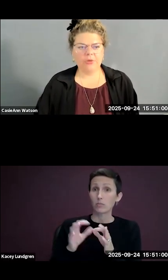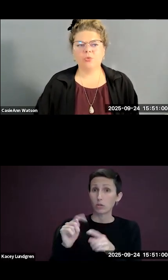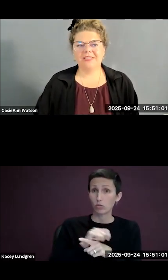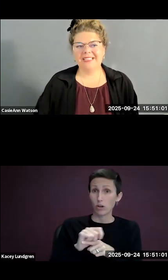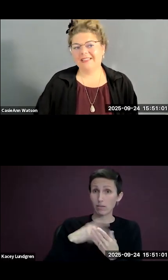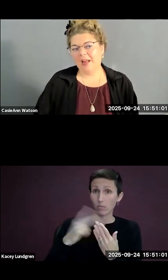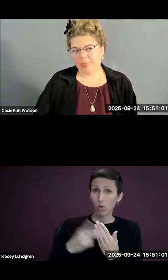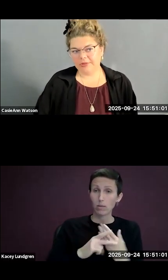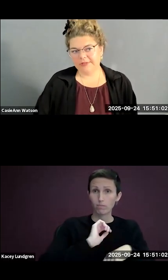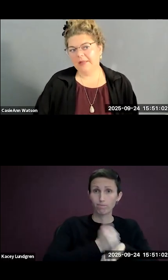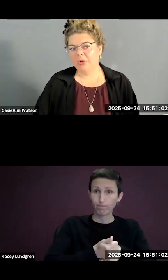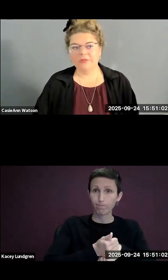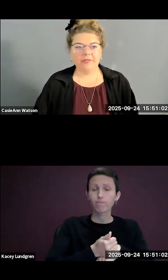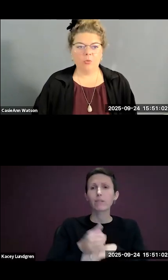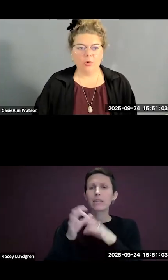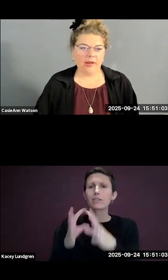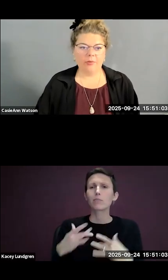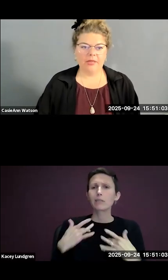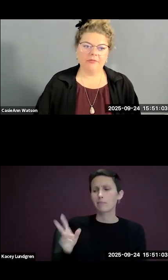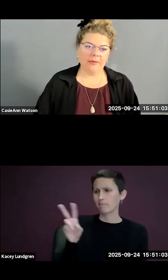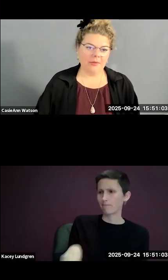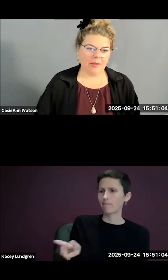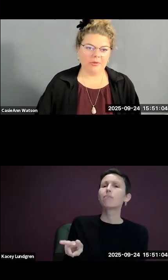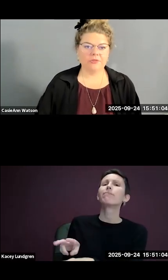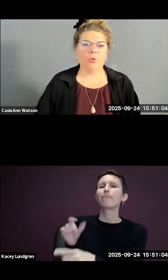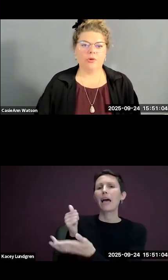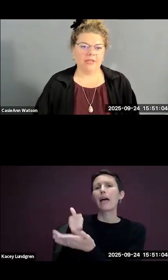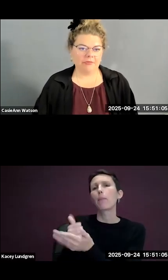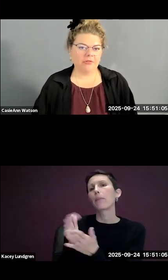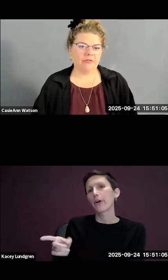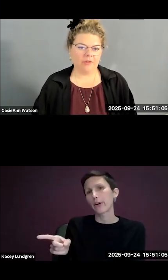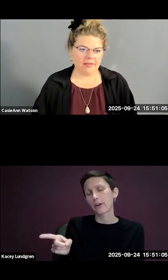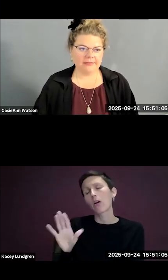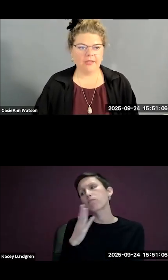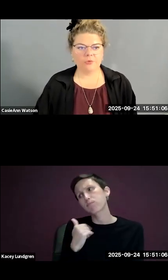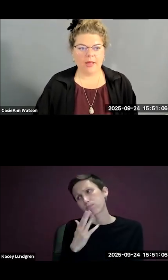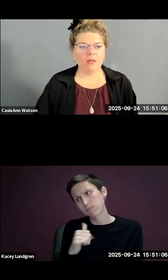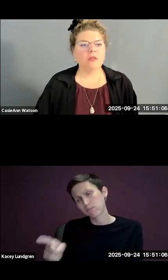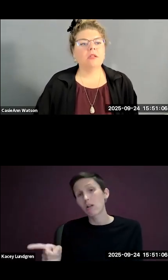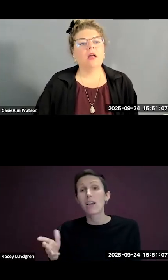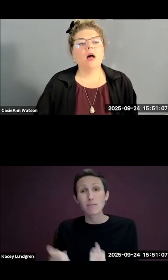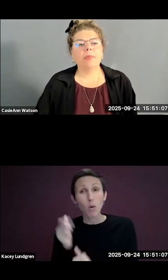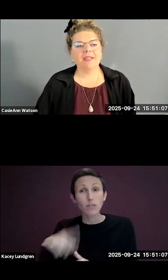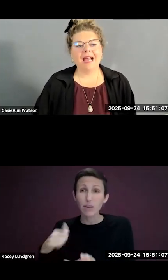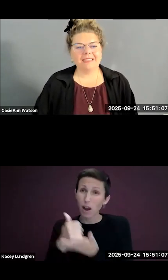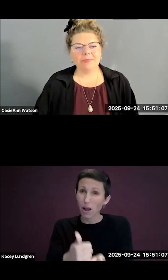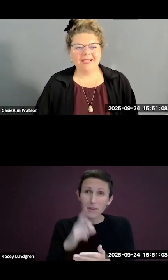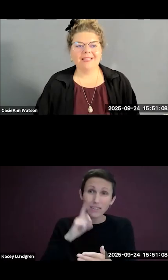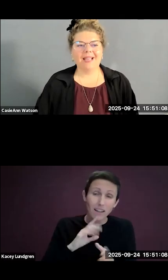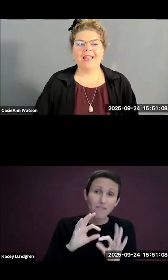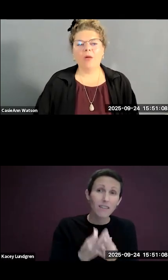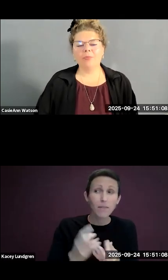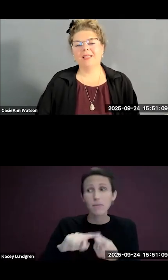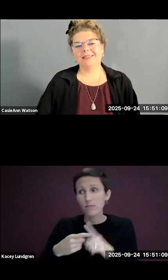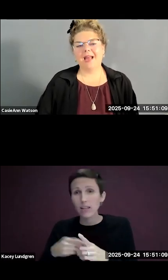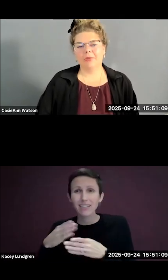emerged, interpreters were seen as helpers, and most of them were helping family members or deaf friends as well. But the